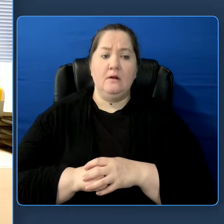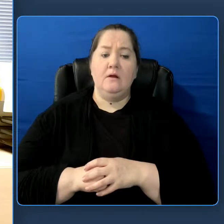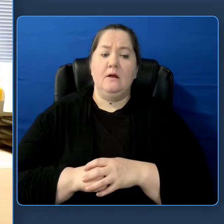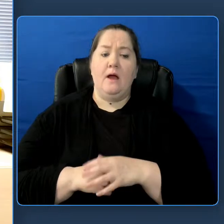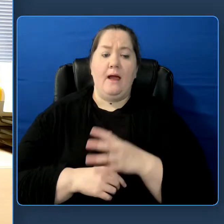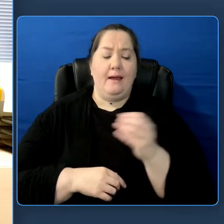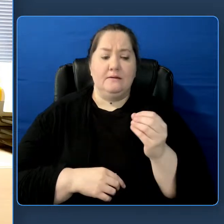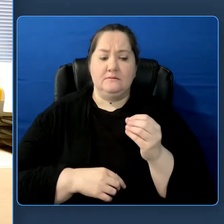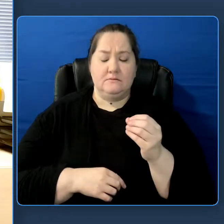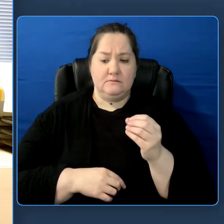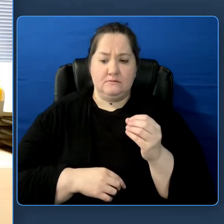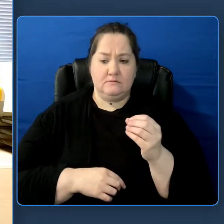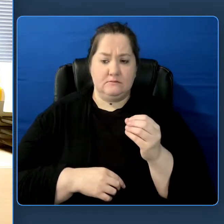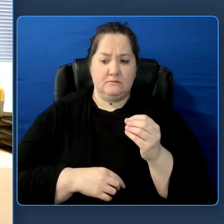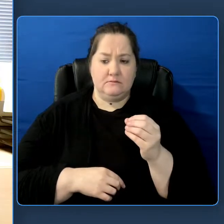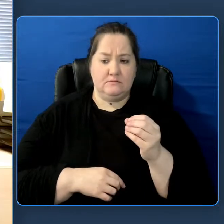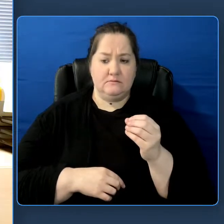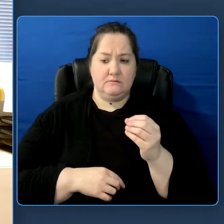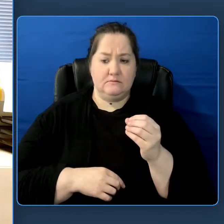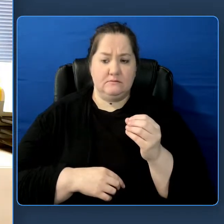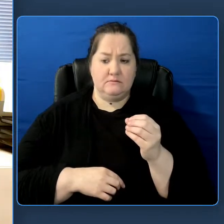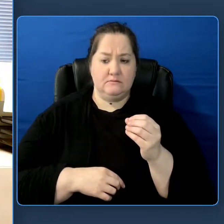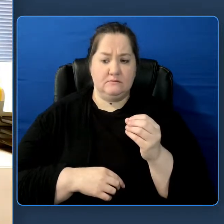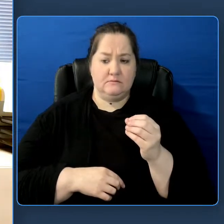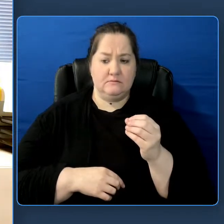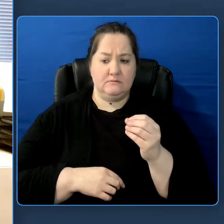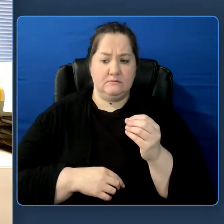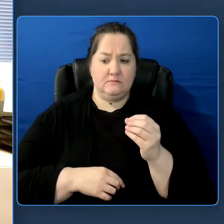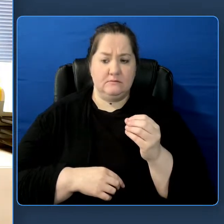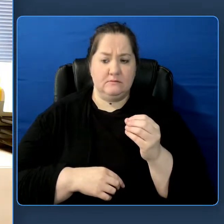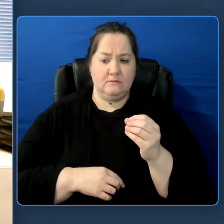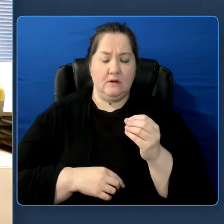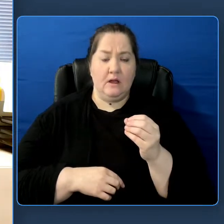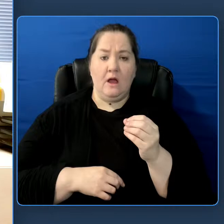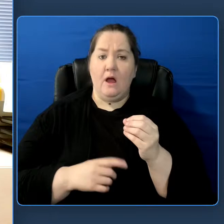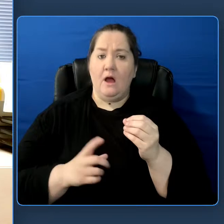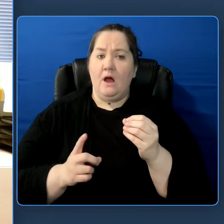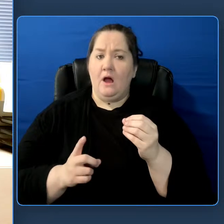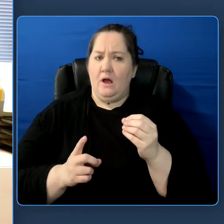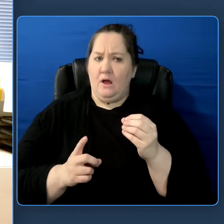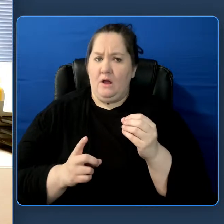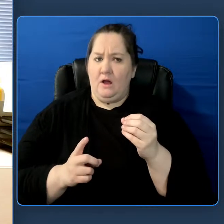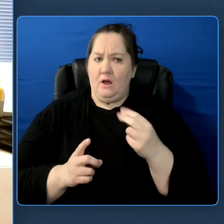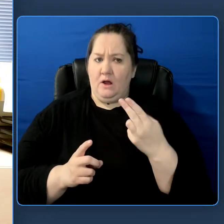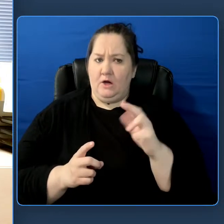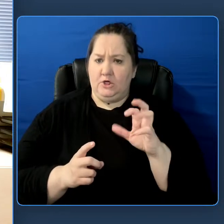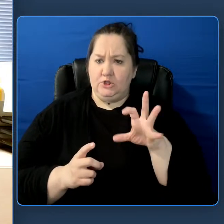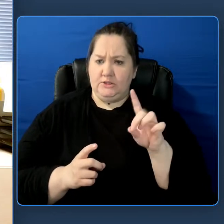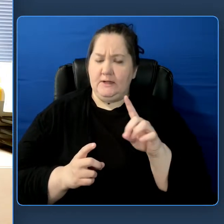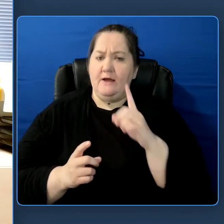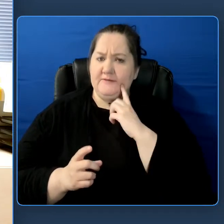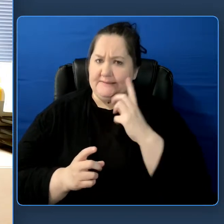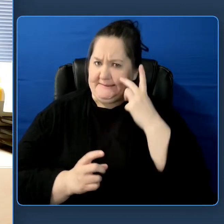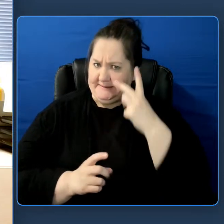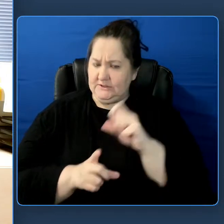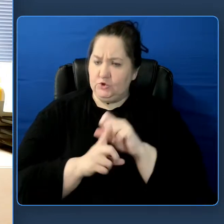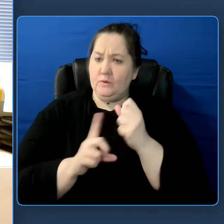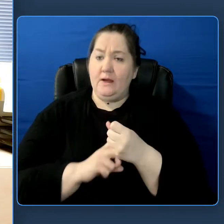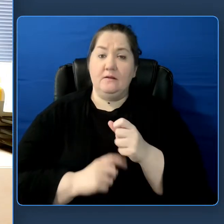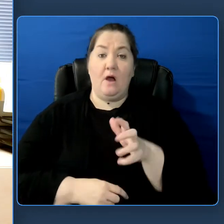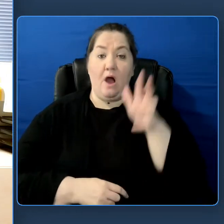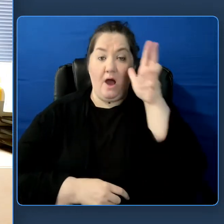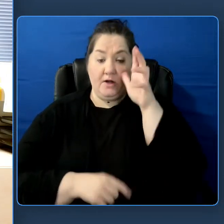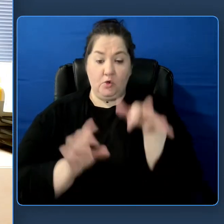Yeah, and I don't know about you, Hershey, but I have seen some situations where the